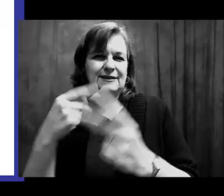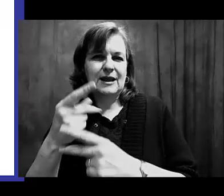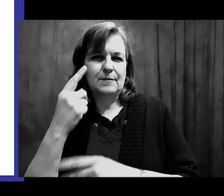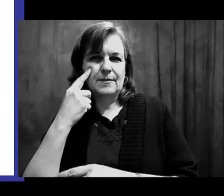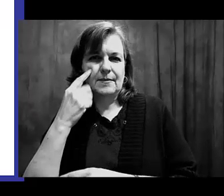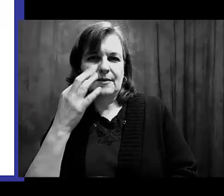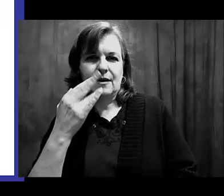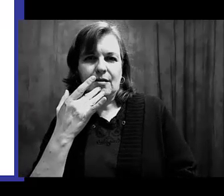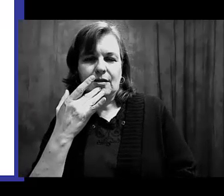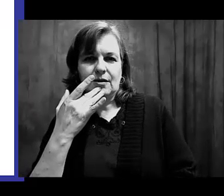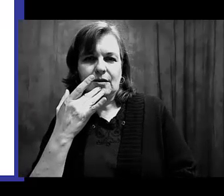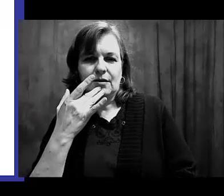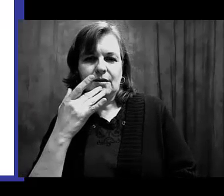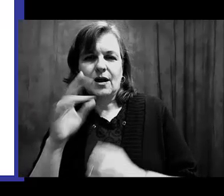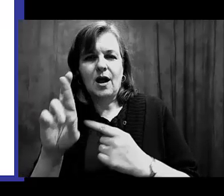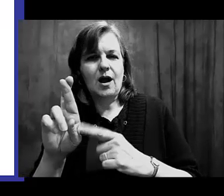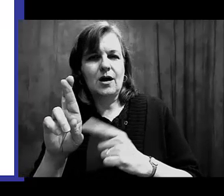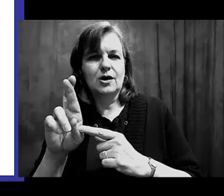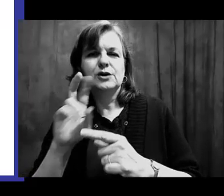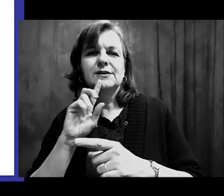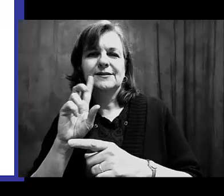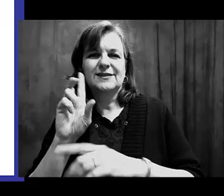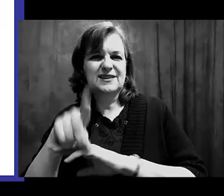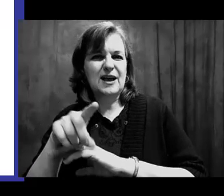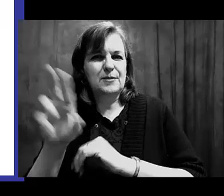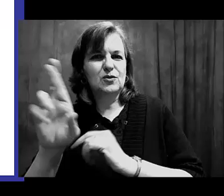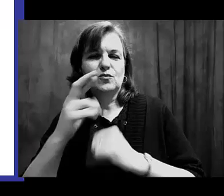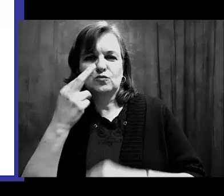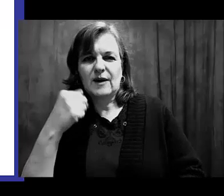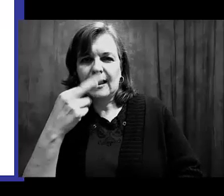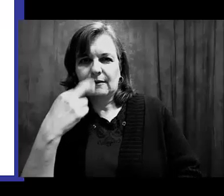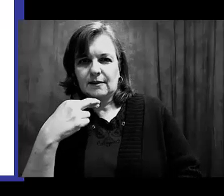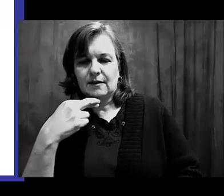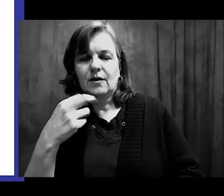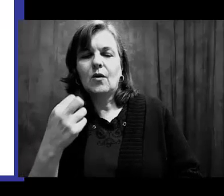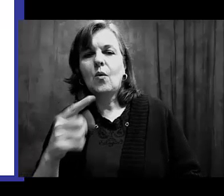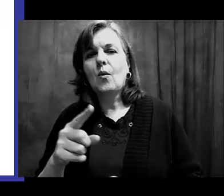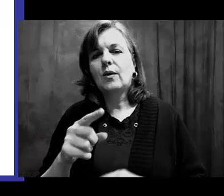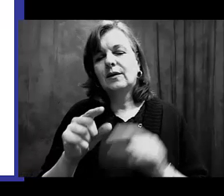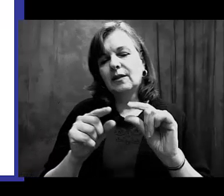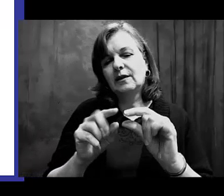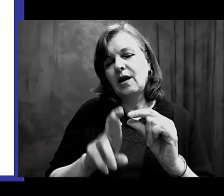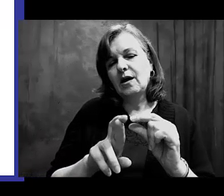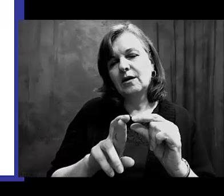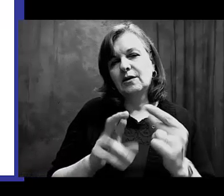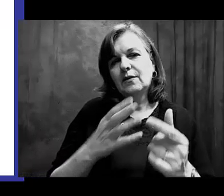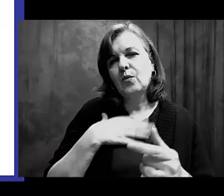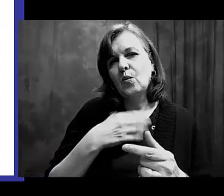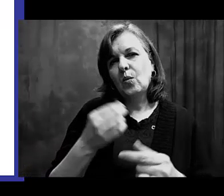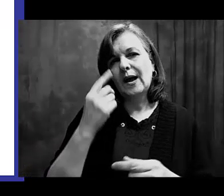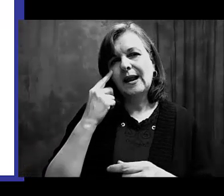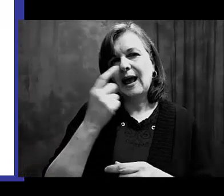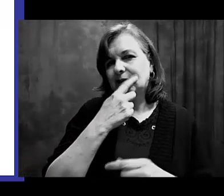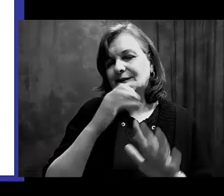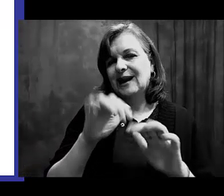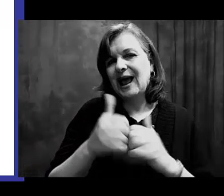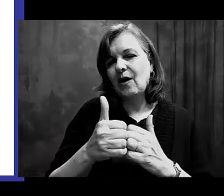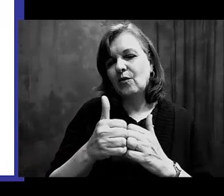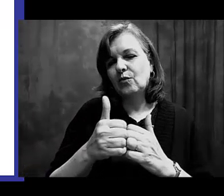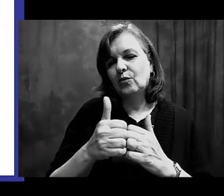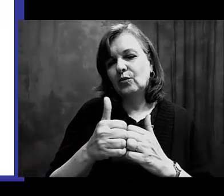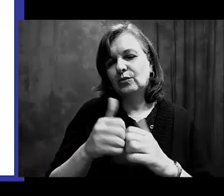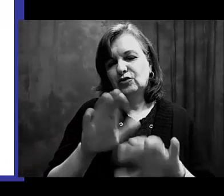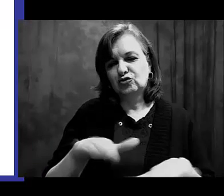R being the dominant red, or whether or not you had little r with the white eyes, and how that can be inherited and where